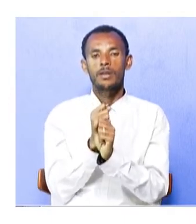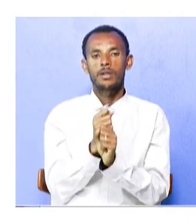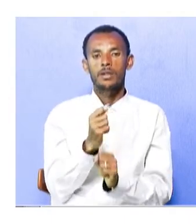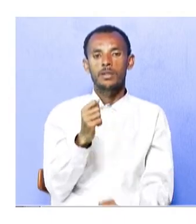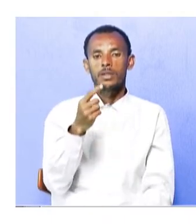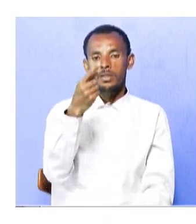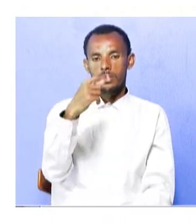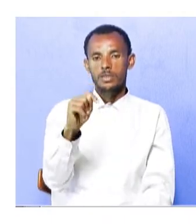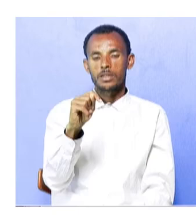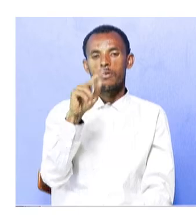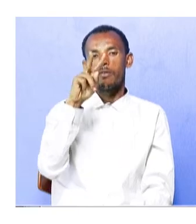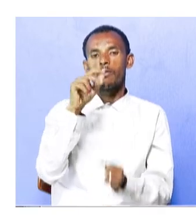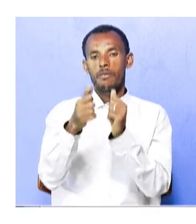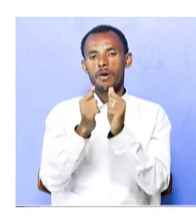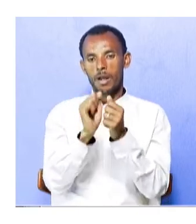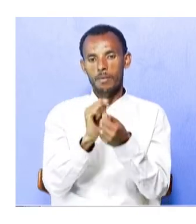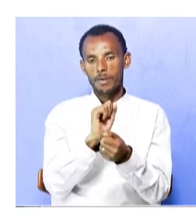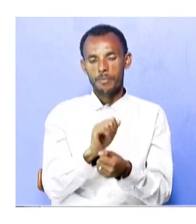the variables